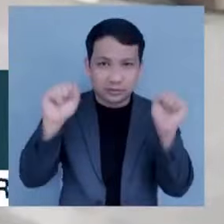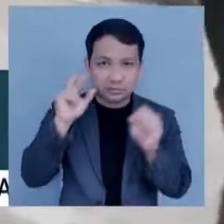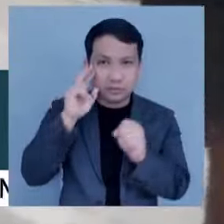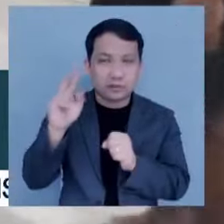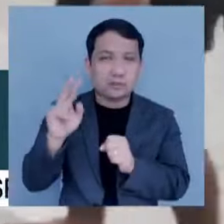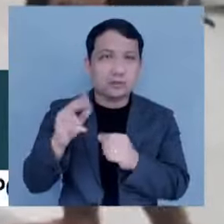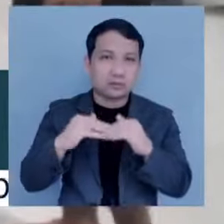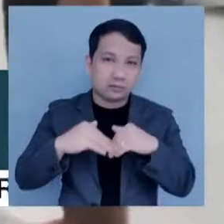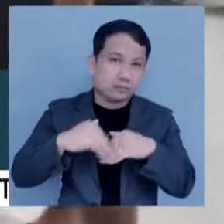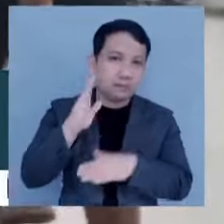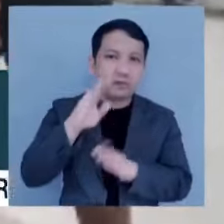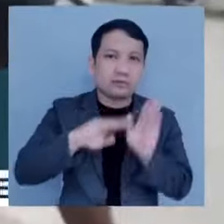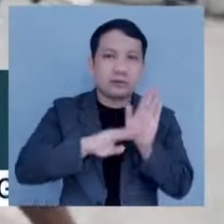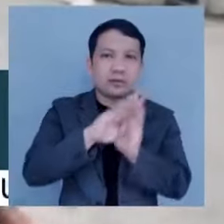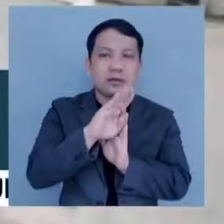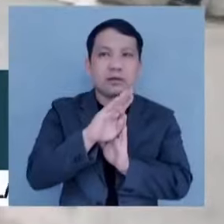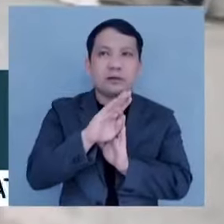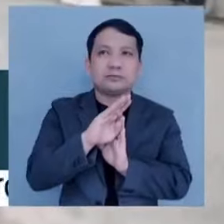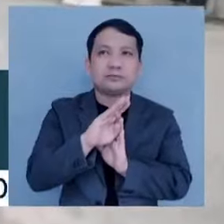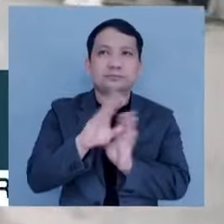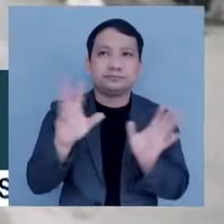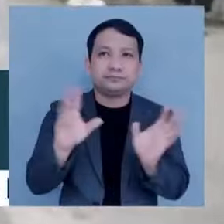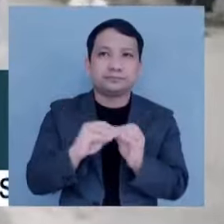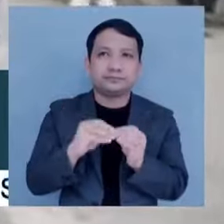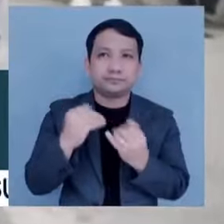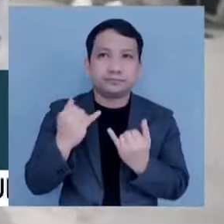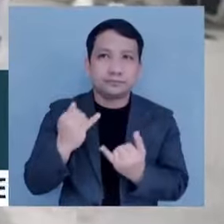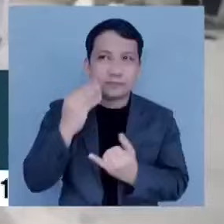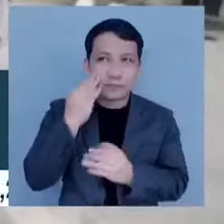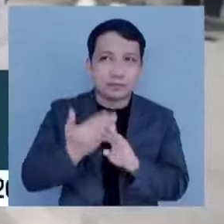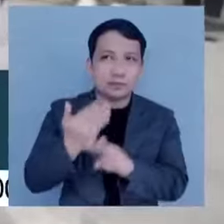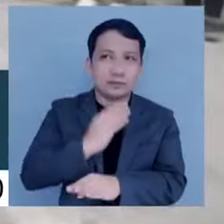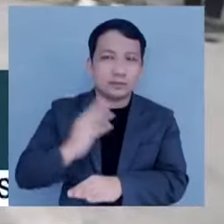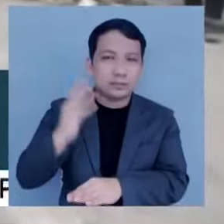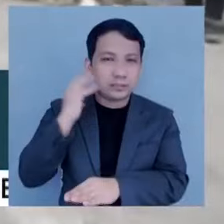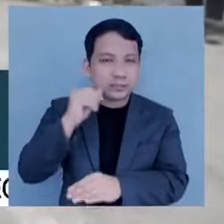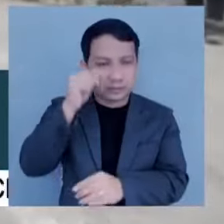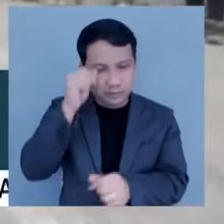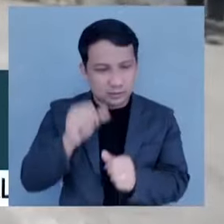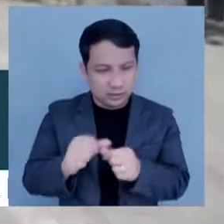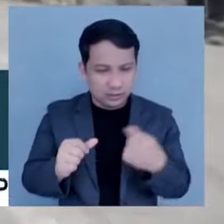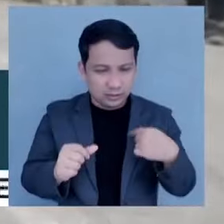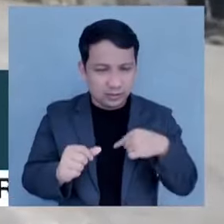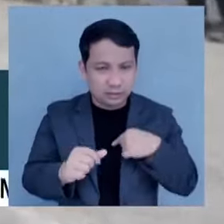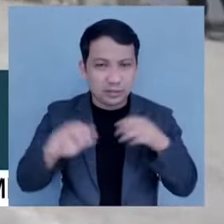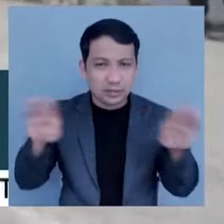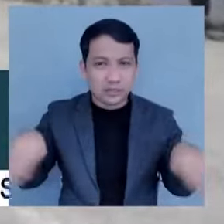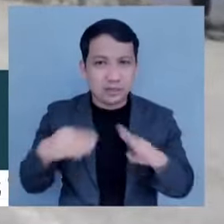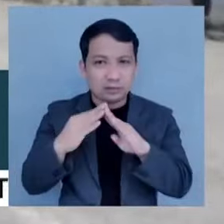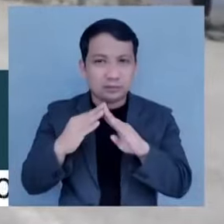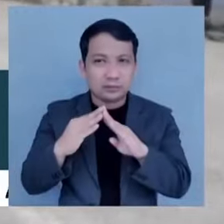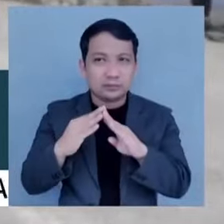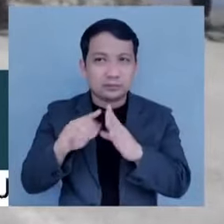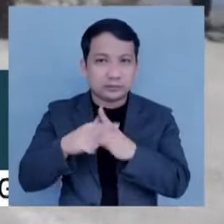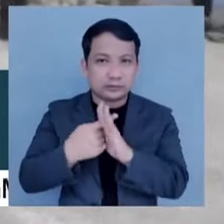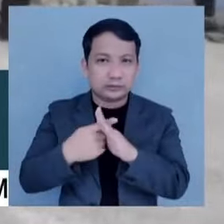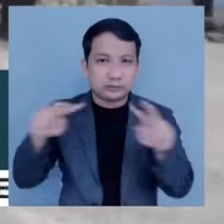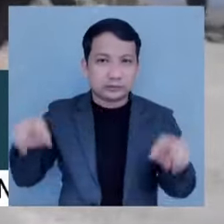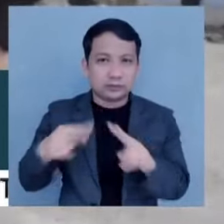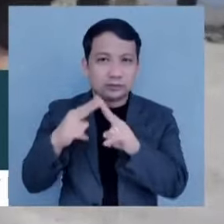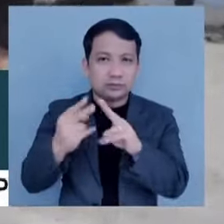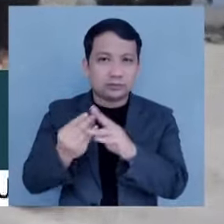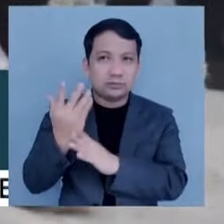going. We've gone through these type of situations before. Remember when in Albay, when Mayon erupted, we ran a food relay